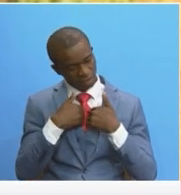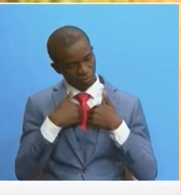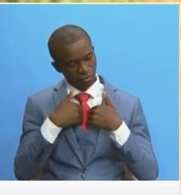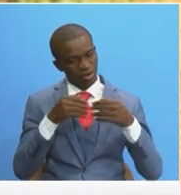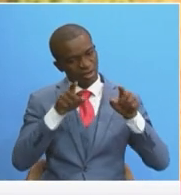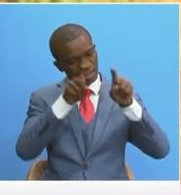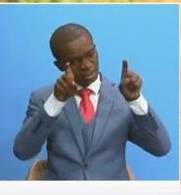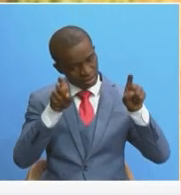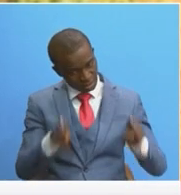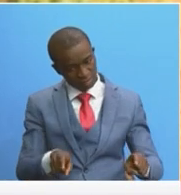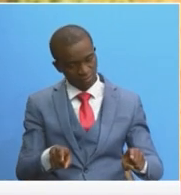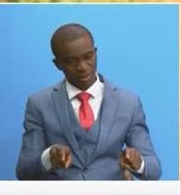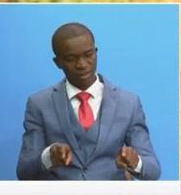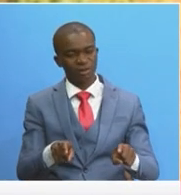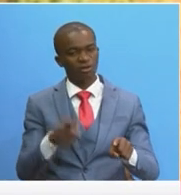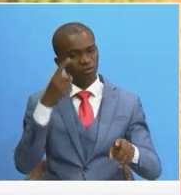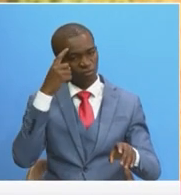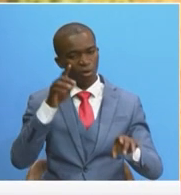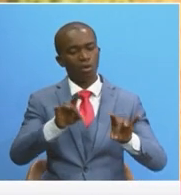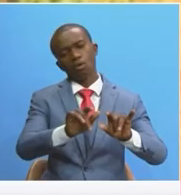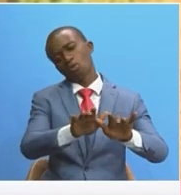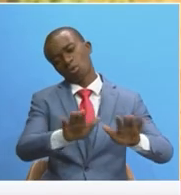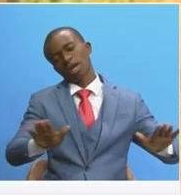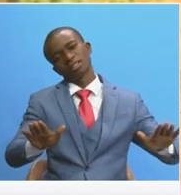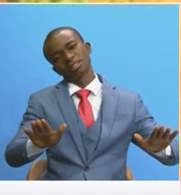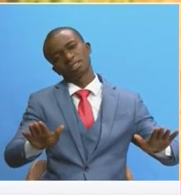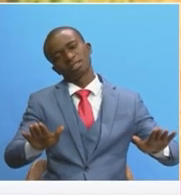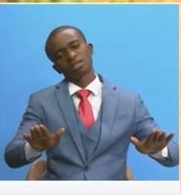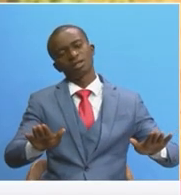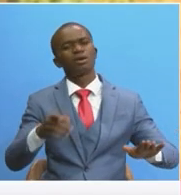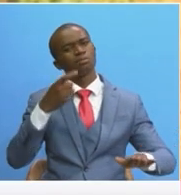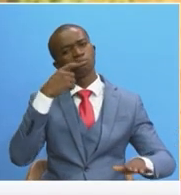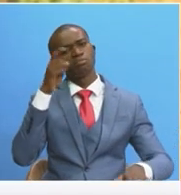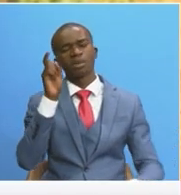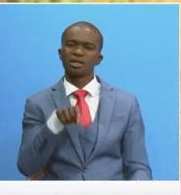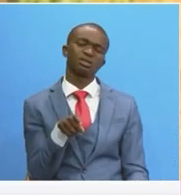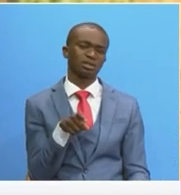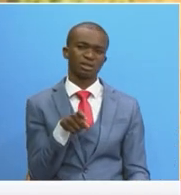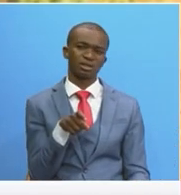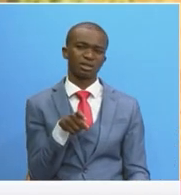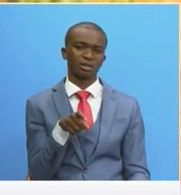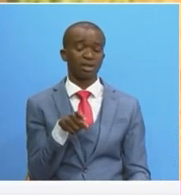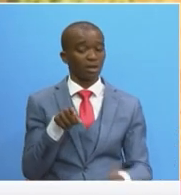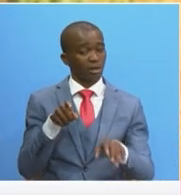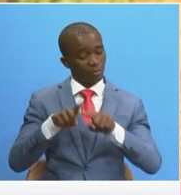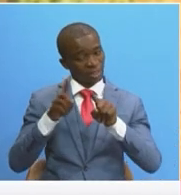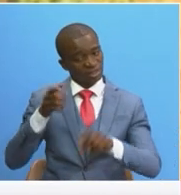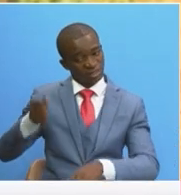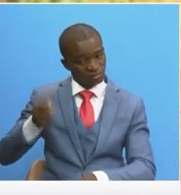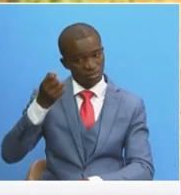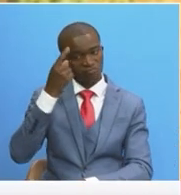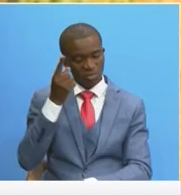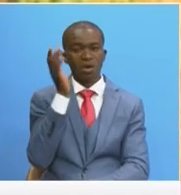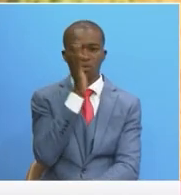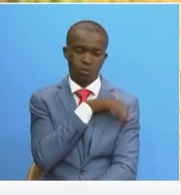certification in the traditional land. They were able to articulate their issues such that the chiefs, they really understood their plight